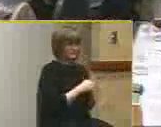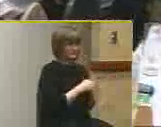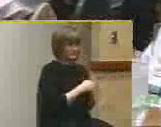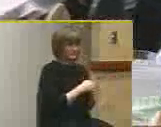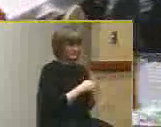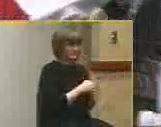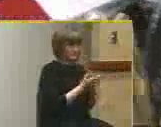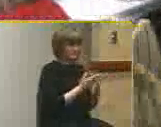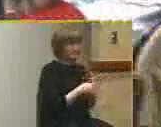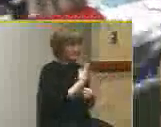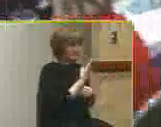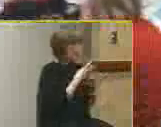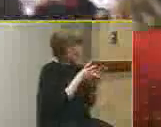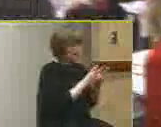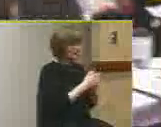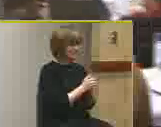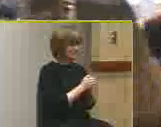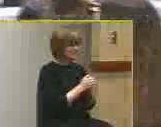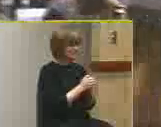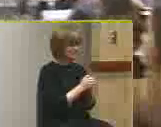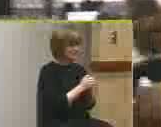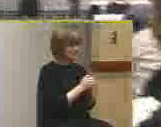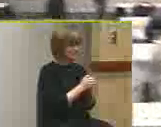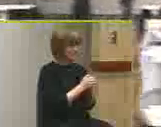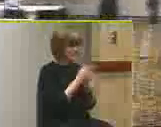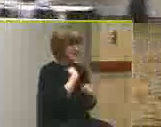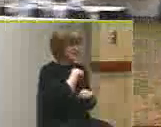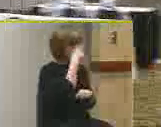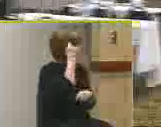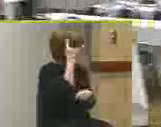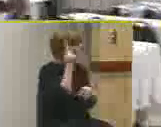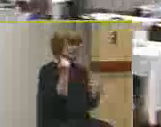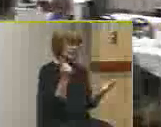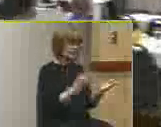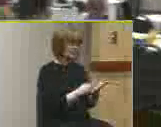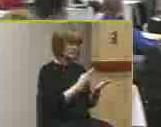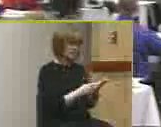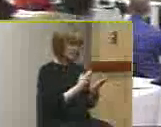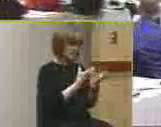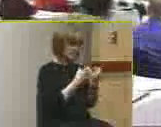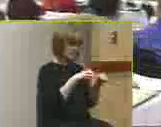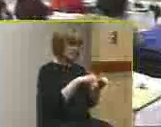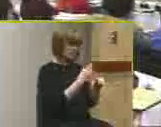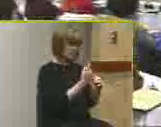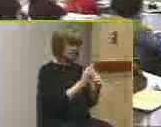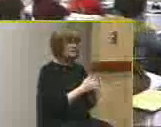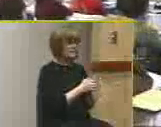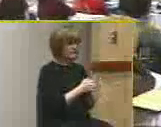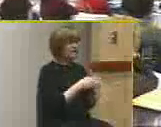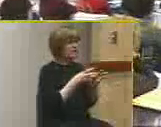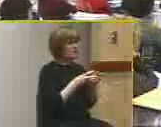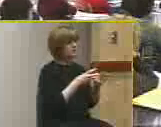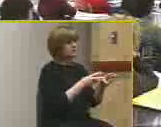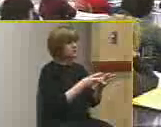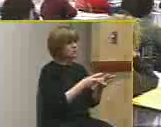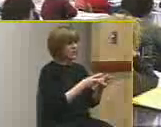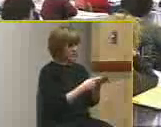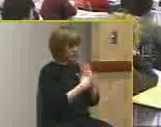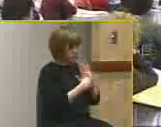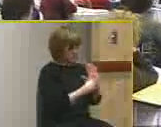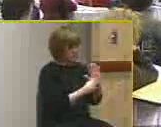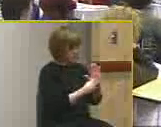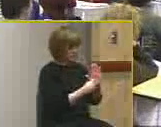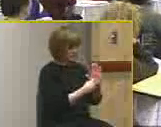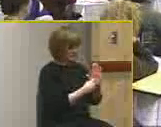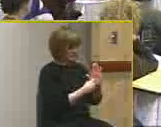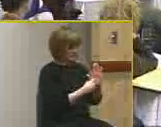one possibility is, we understand sometimes you don't want to do something. There is a way, though, to express that doesn't